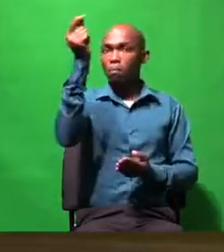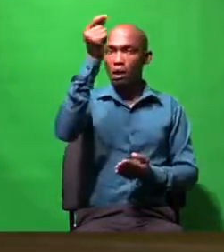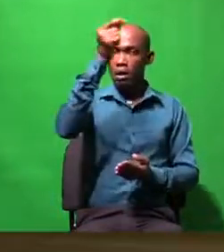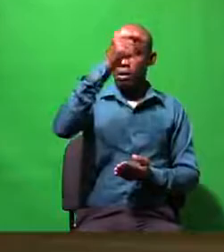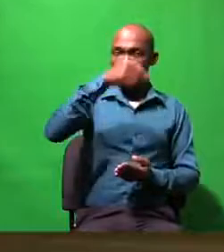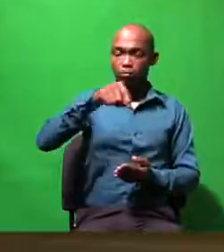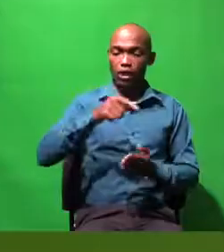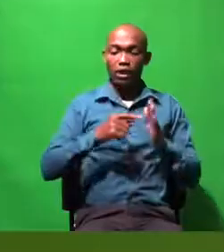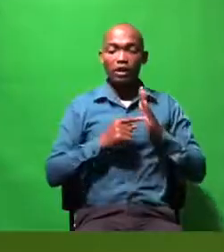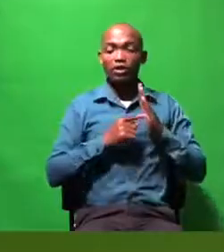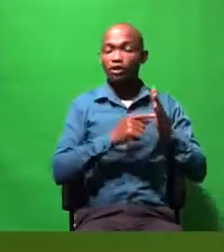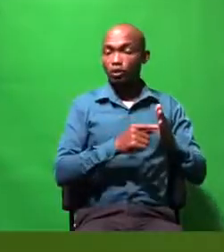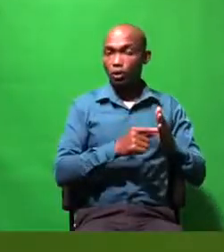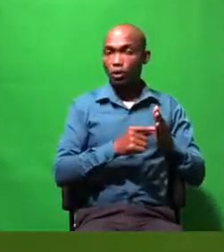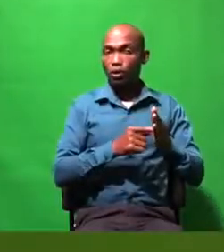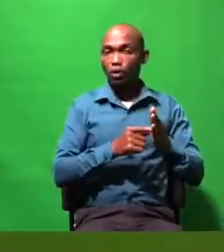the